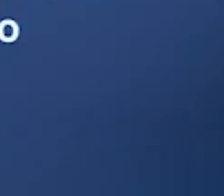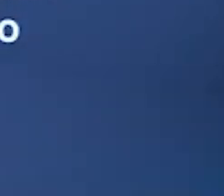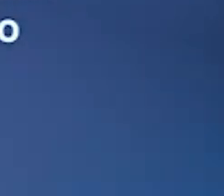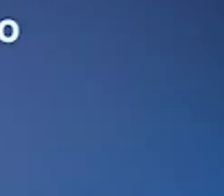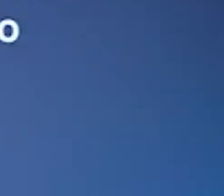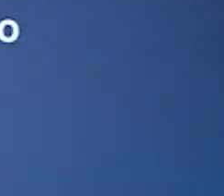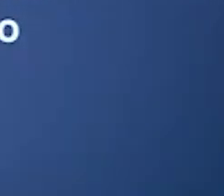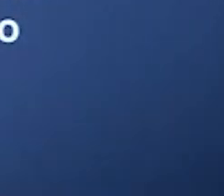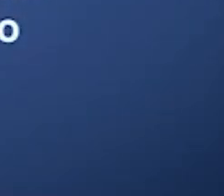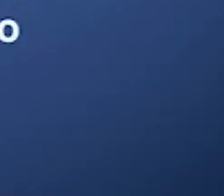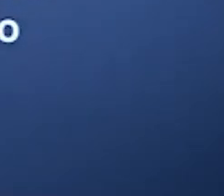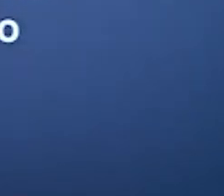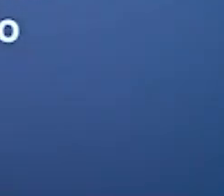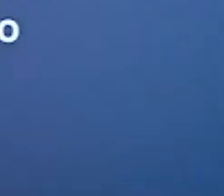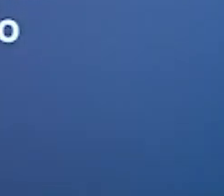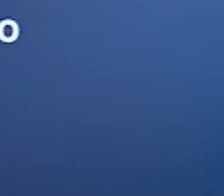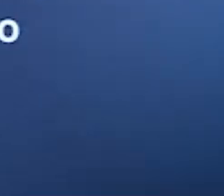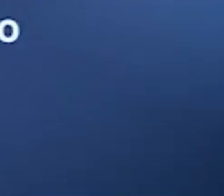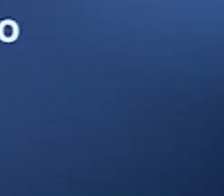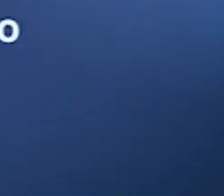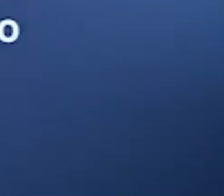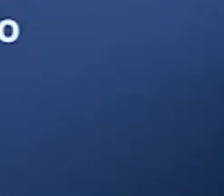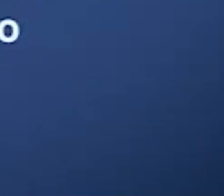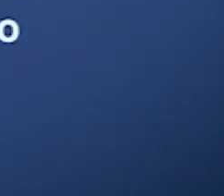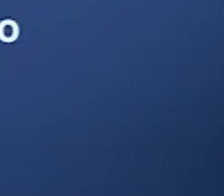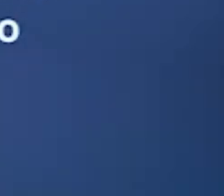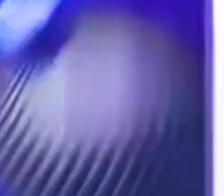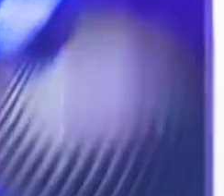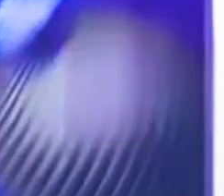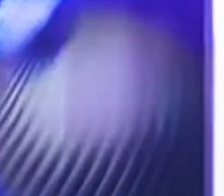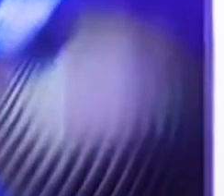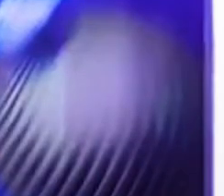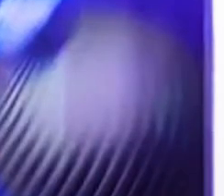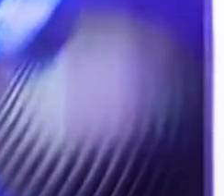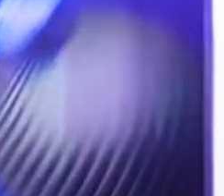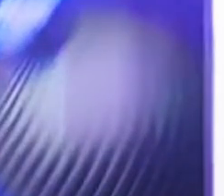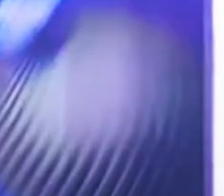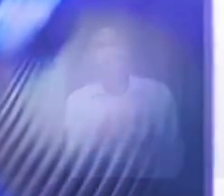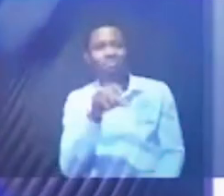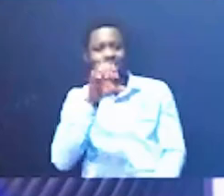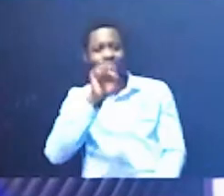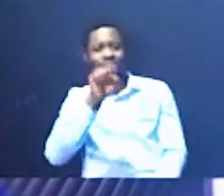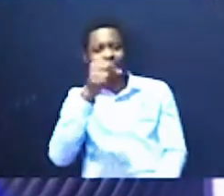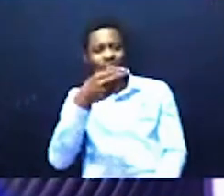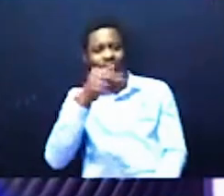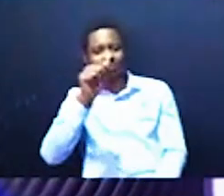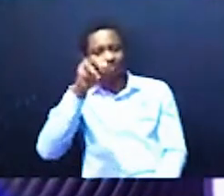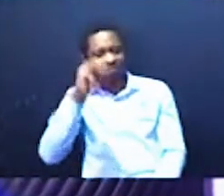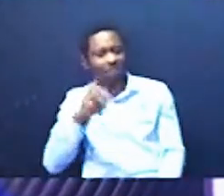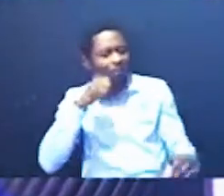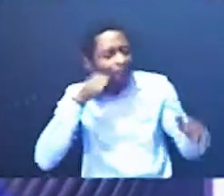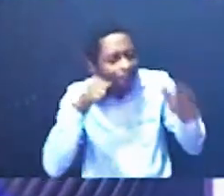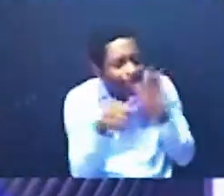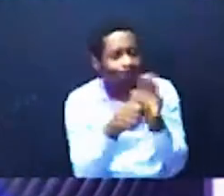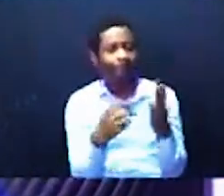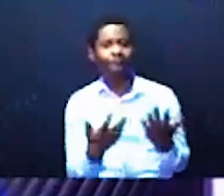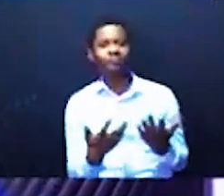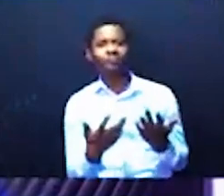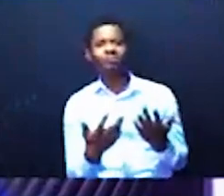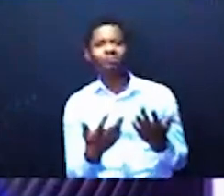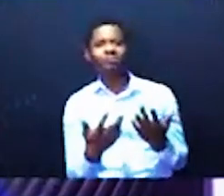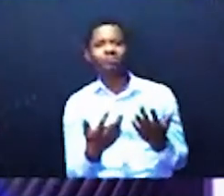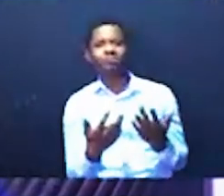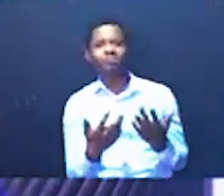year at 2 bedroom. When we say someone is sham, it only means that it